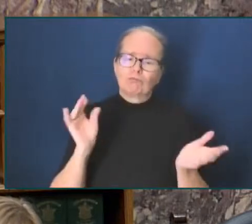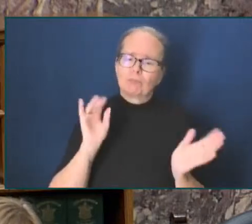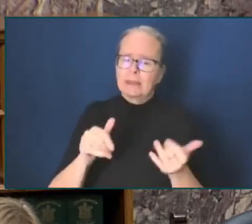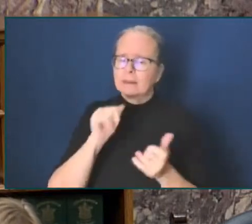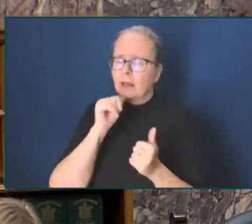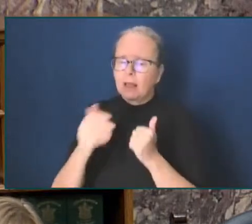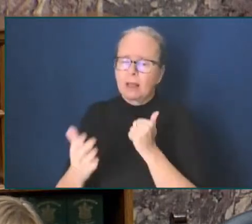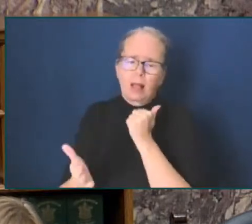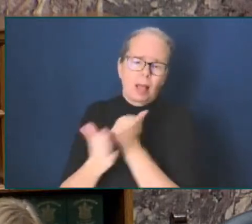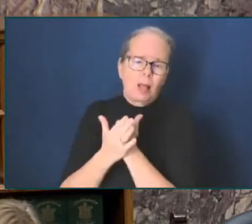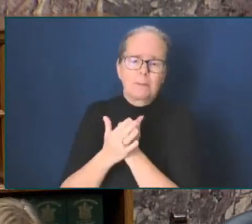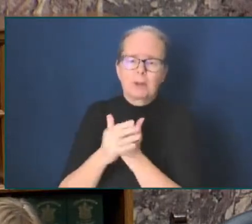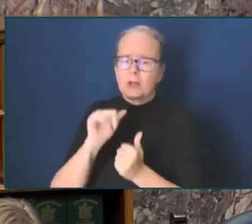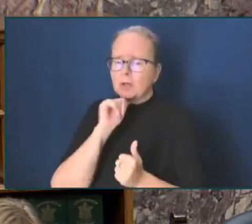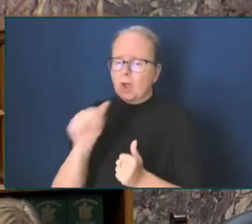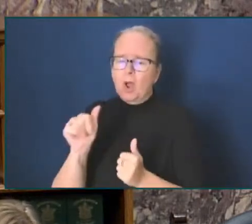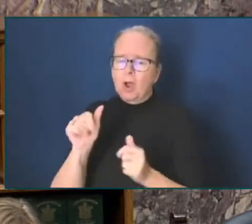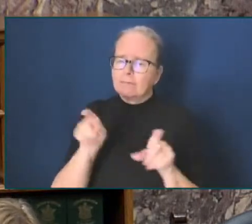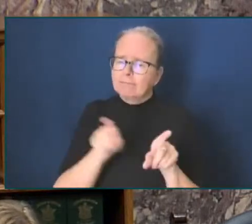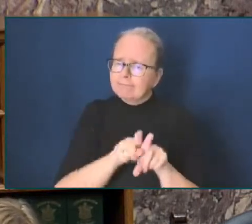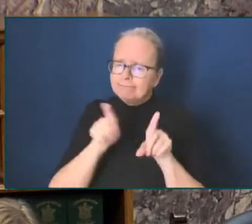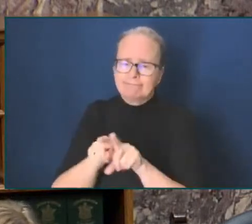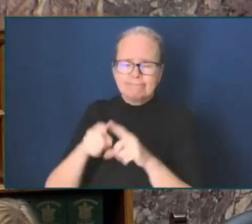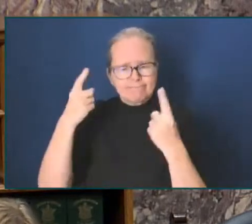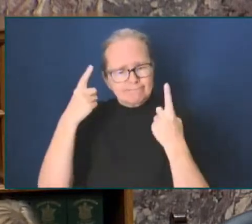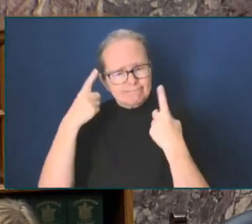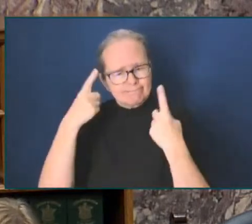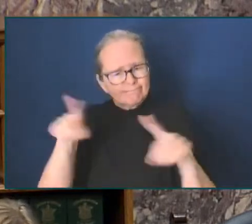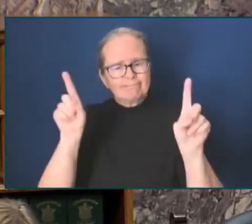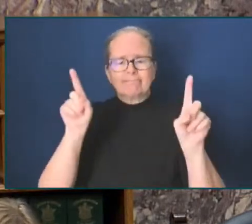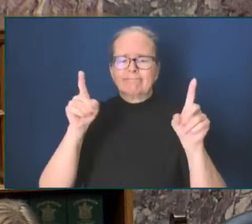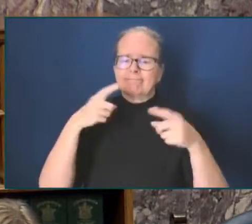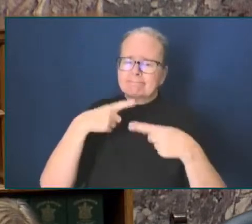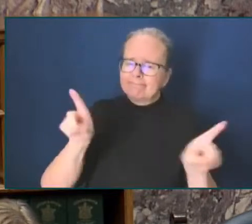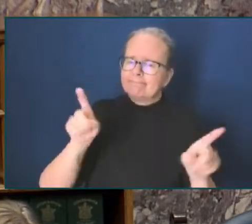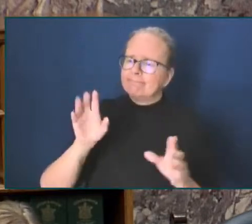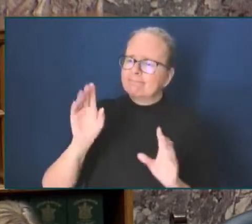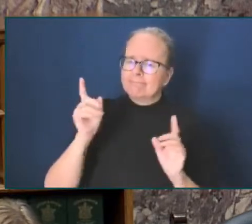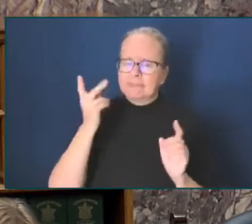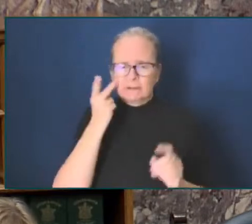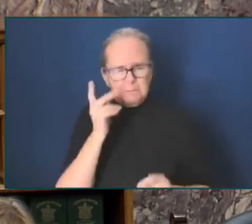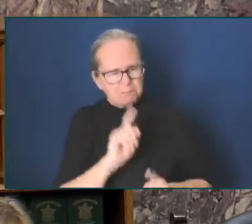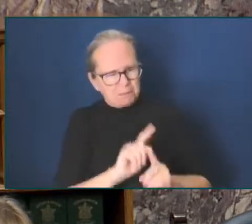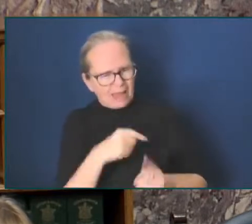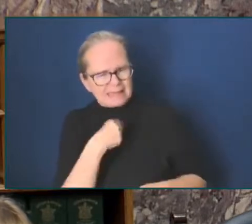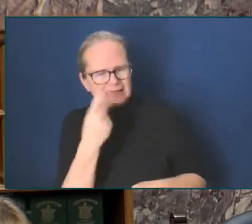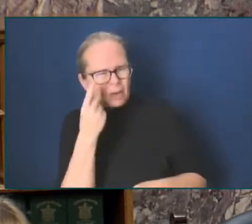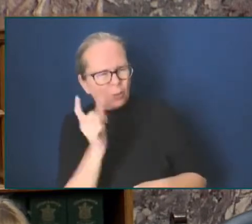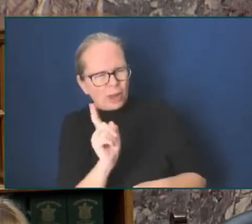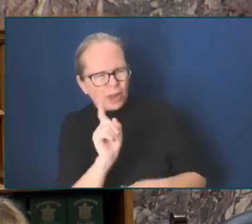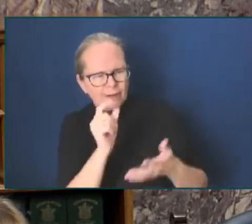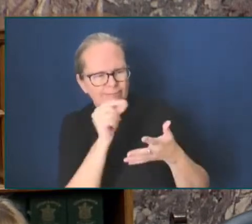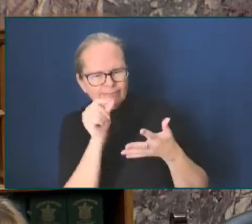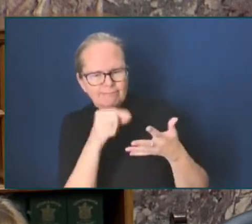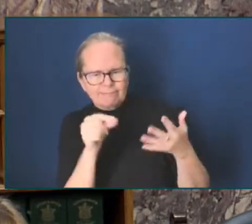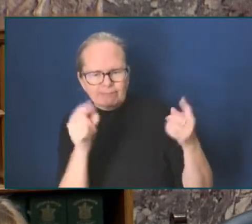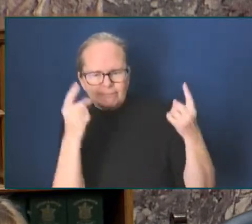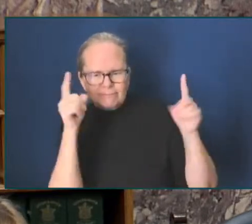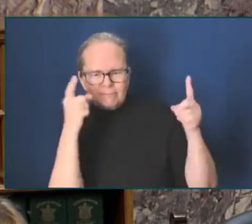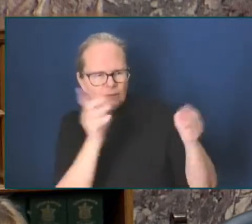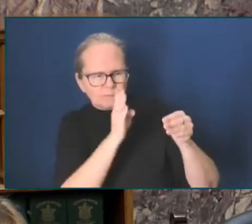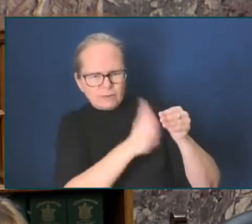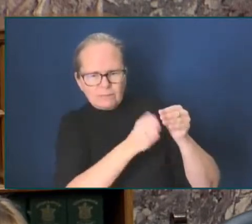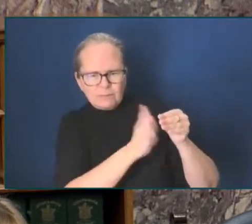in virtually every measurement in the healthcare system, Mr. Premier. In cancer care, we hear devastating